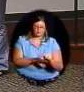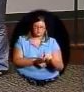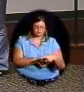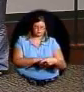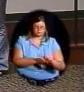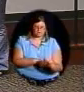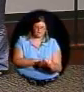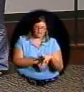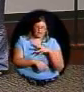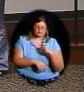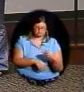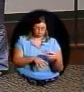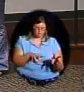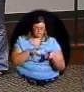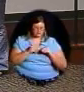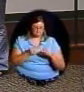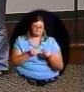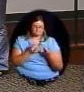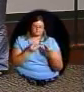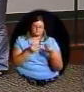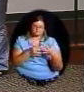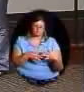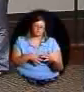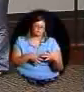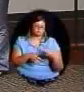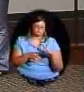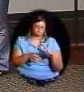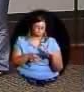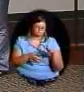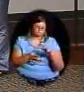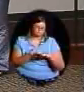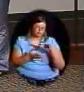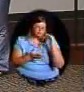Trail and received numerous academic awards. So this is Molly.